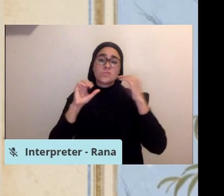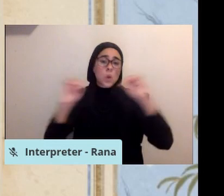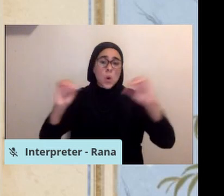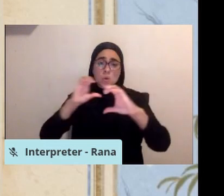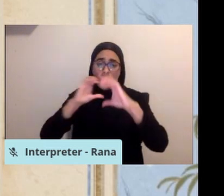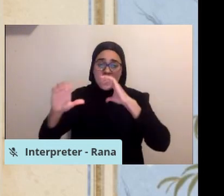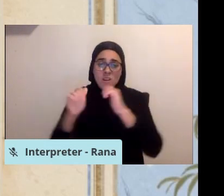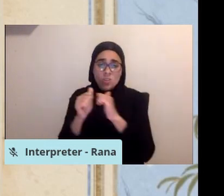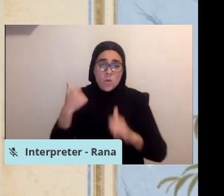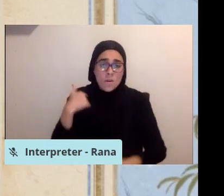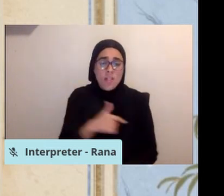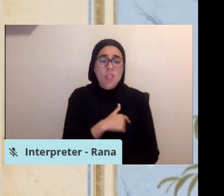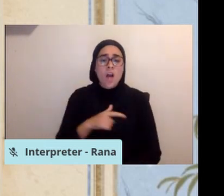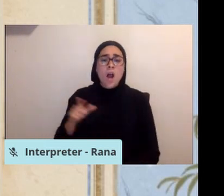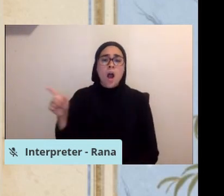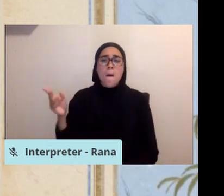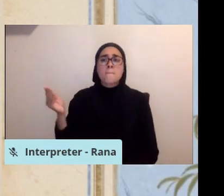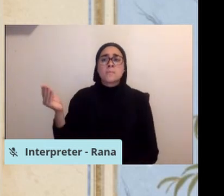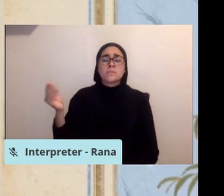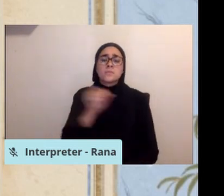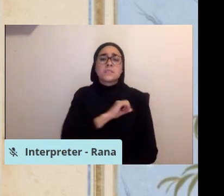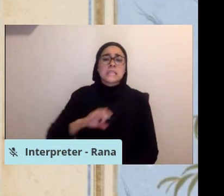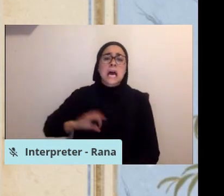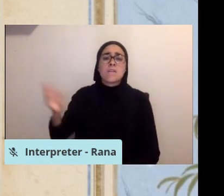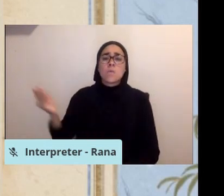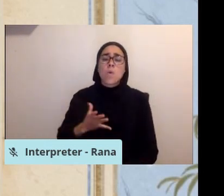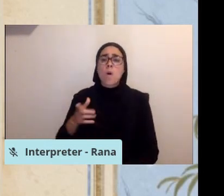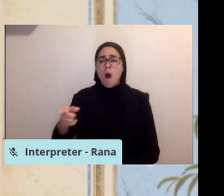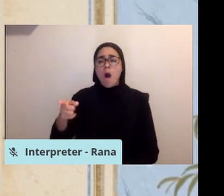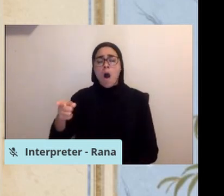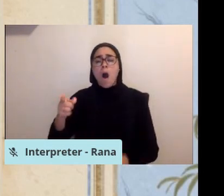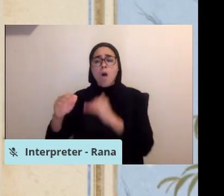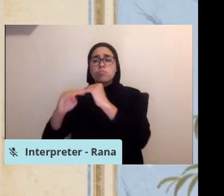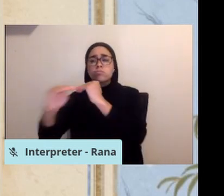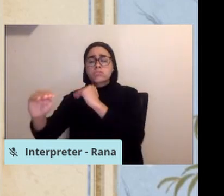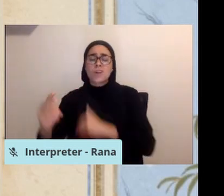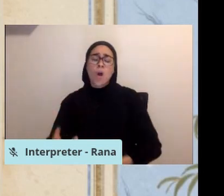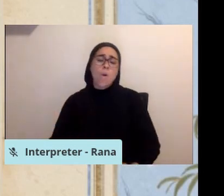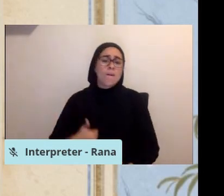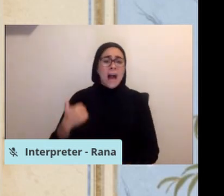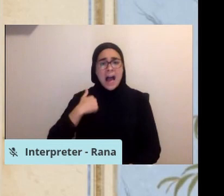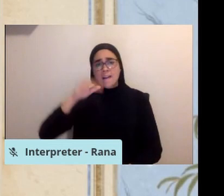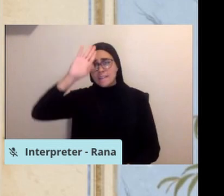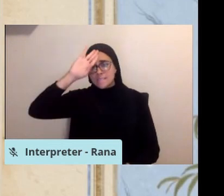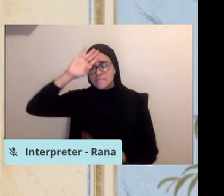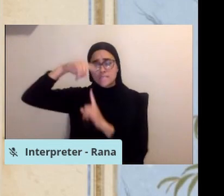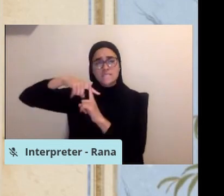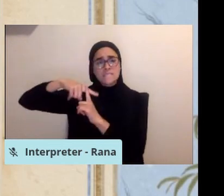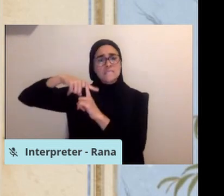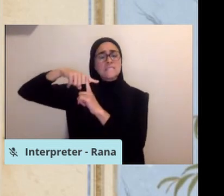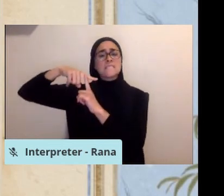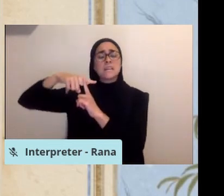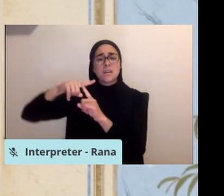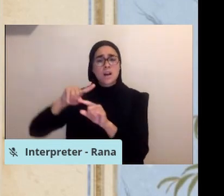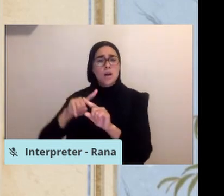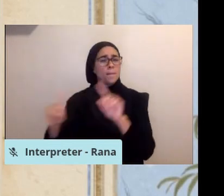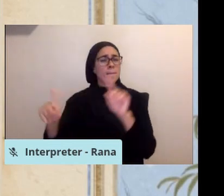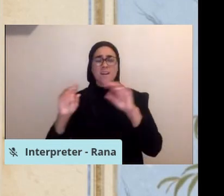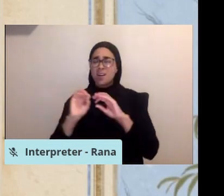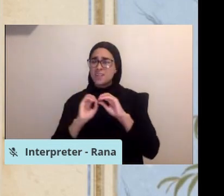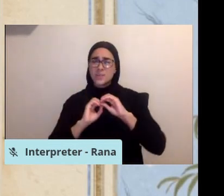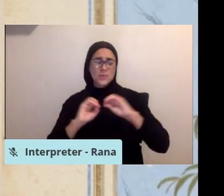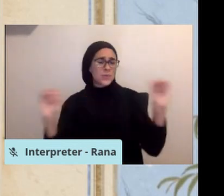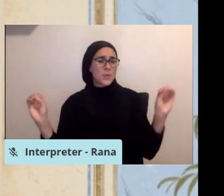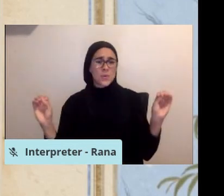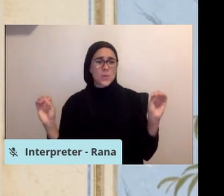kept hearing, well, he's stable, or, oh, he has a fever. But there was not,